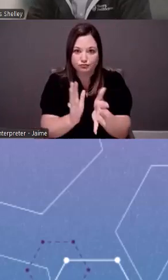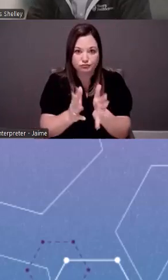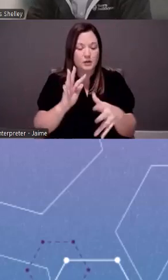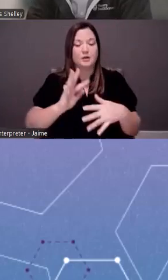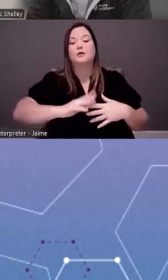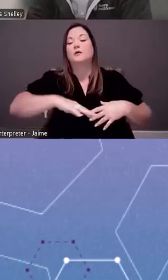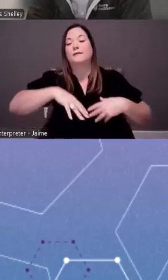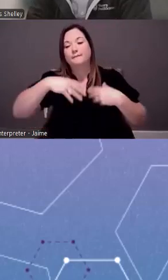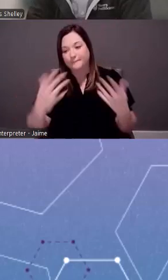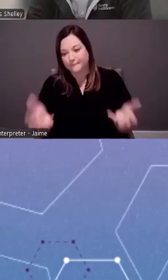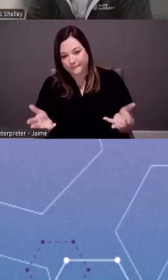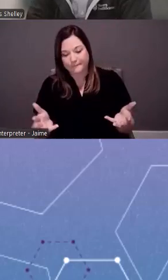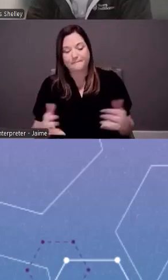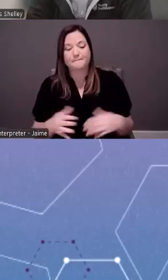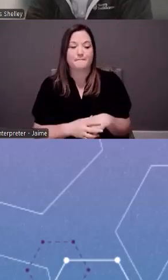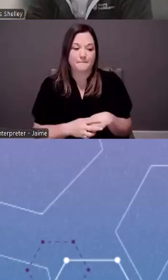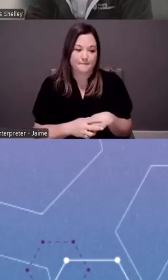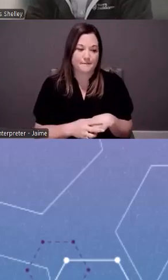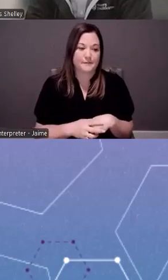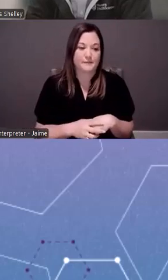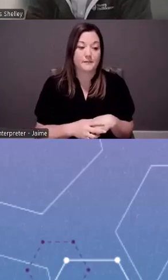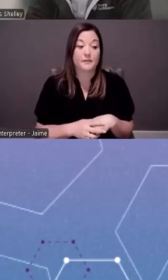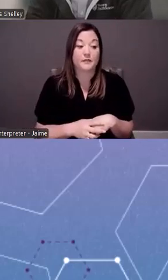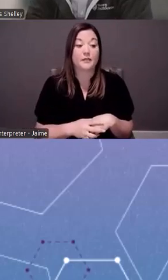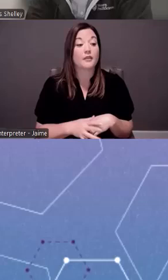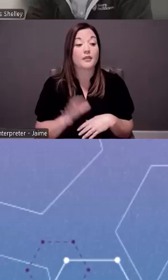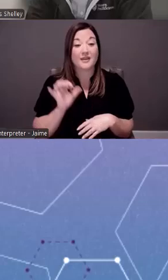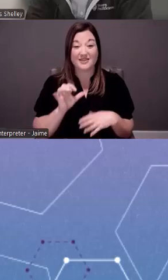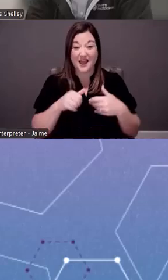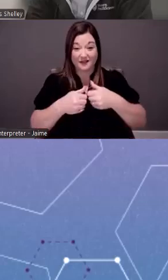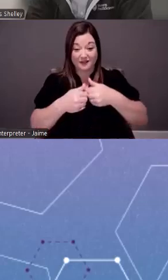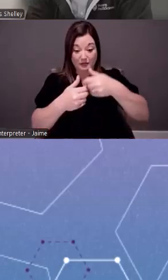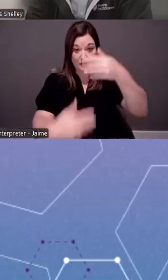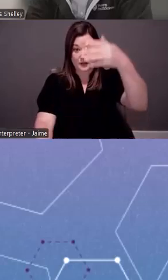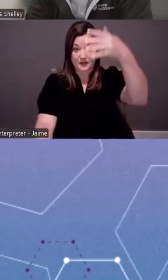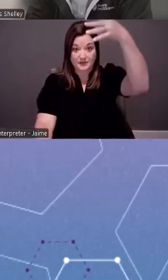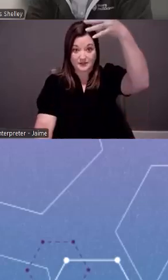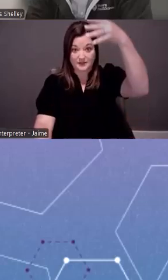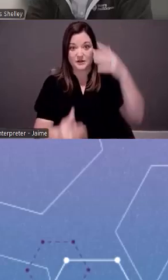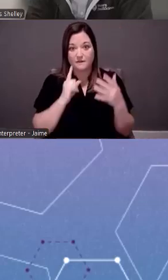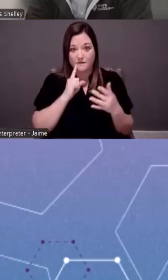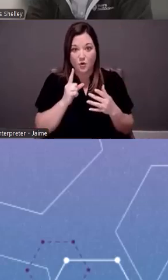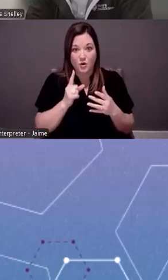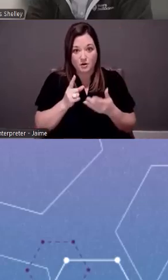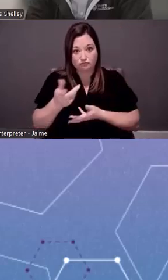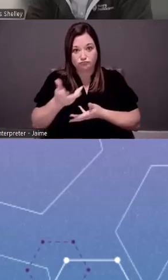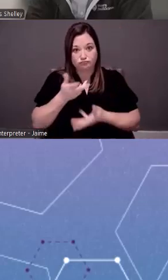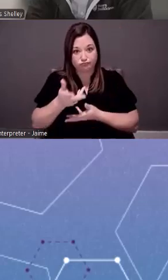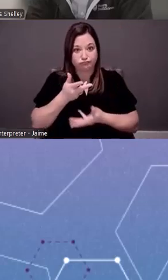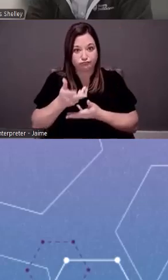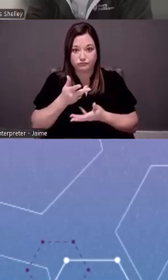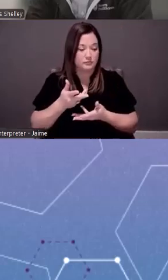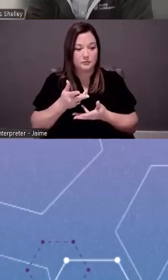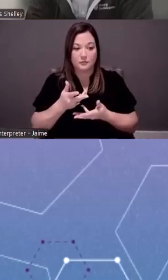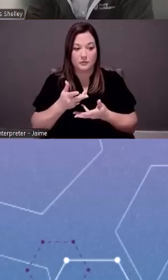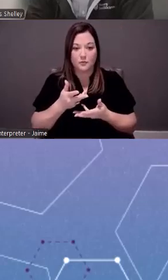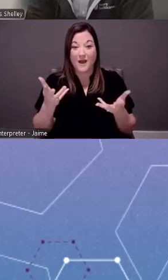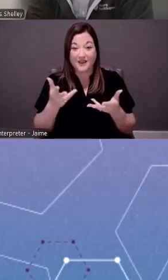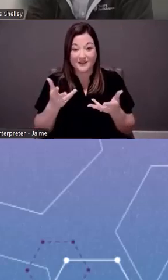happening. So somewhere in that list of things to communicate is supporting